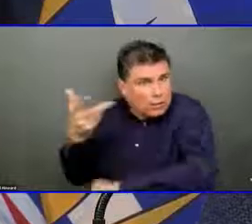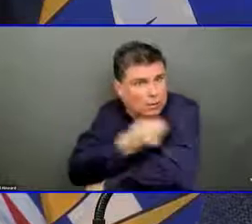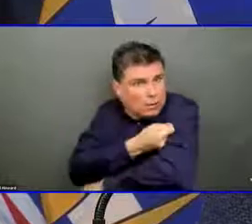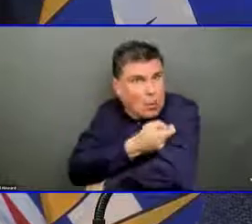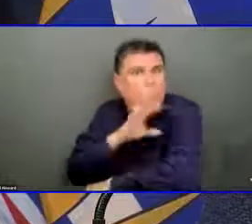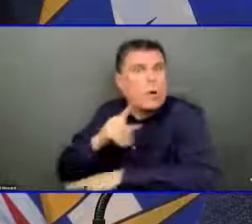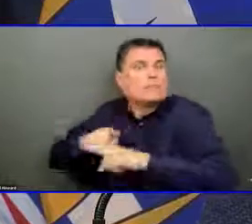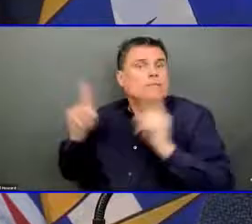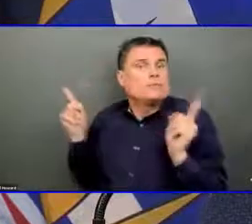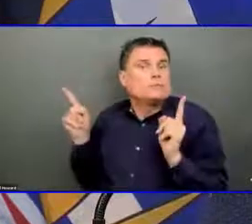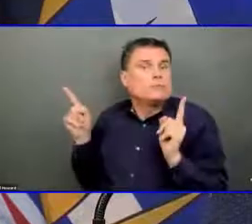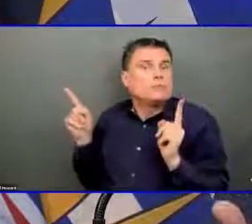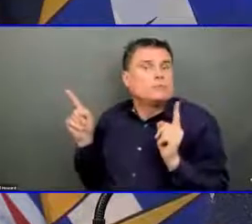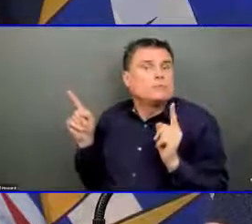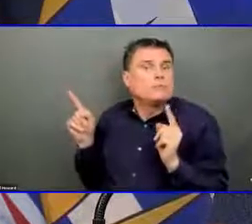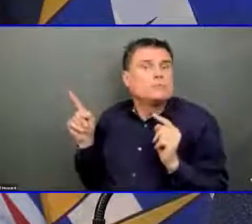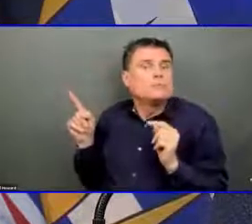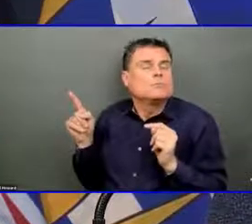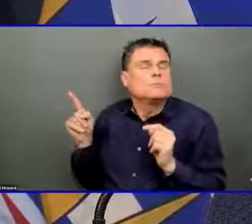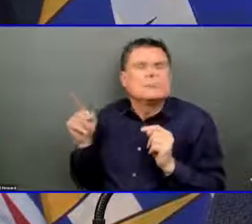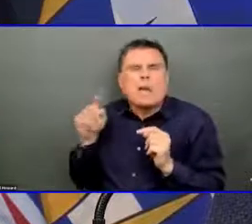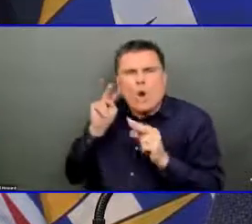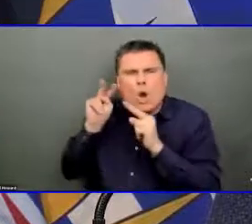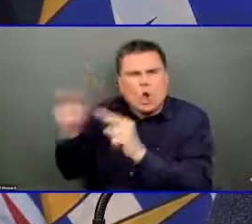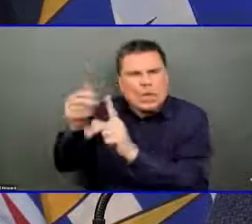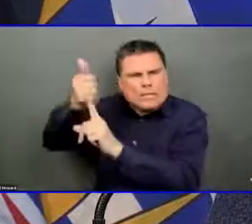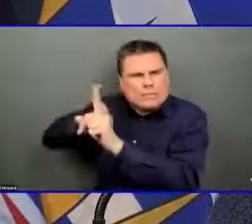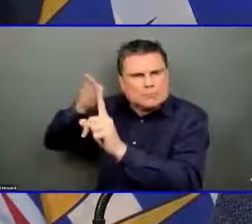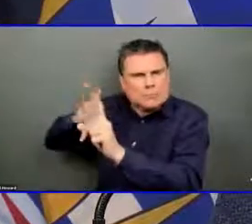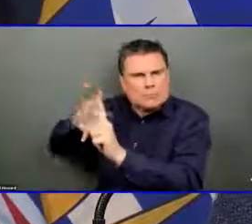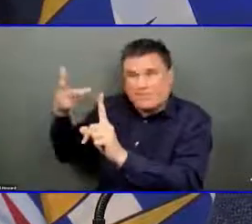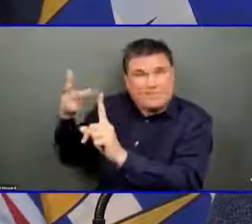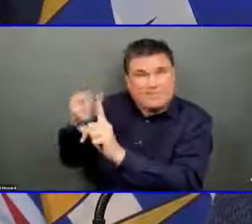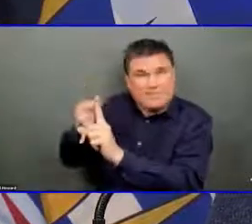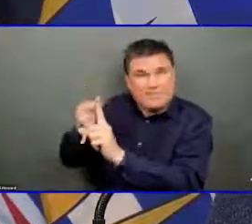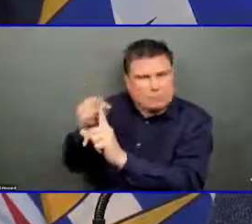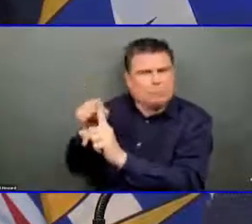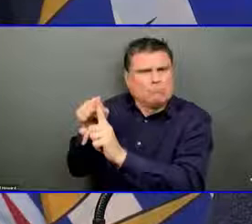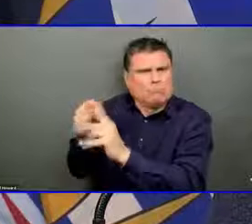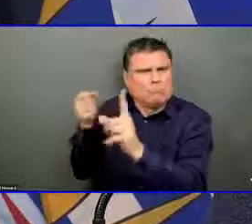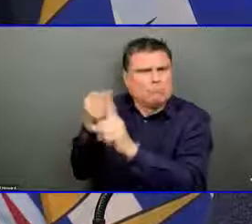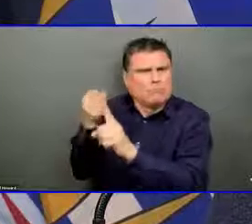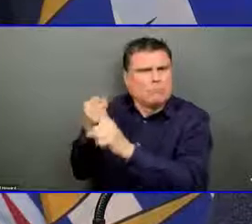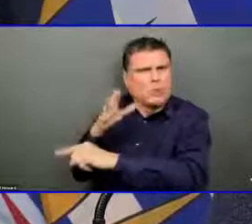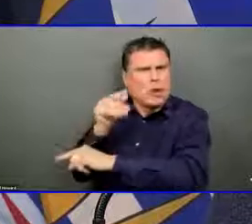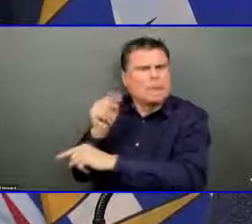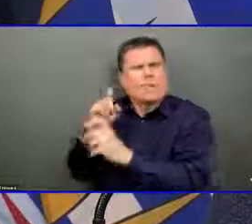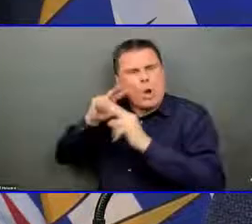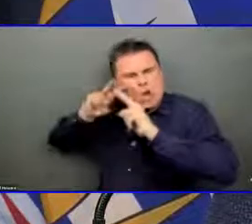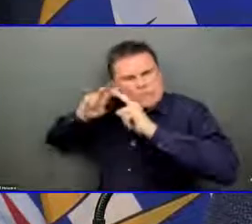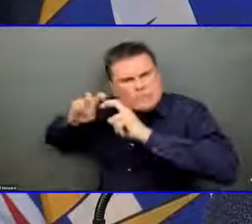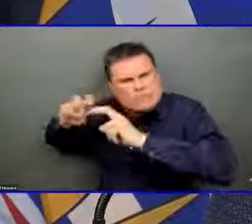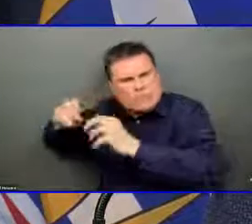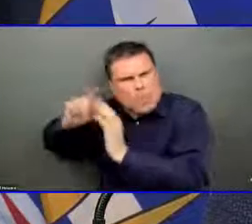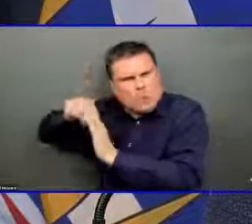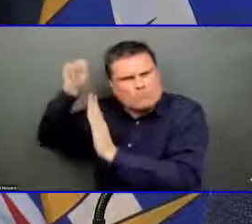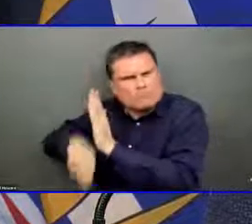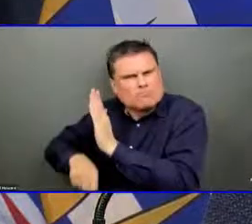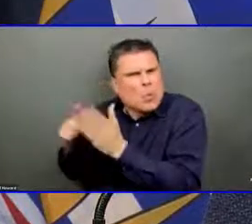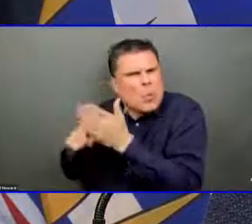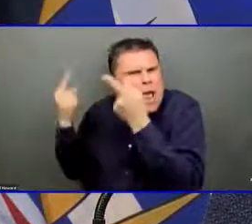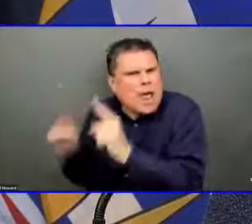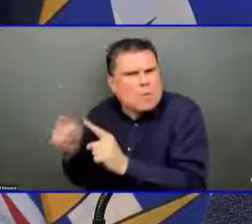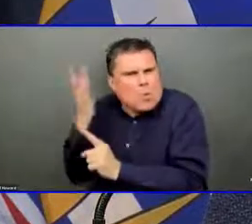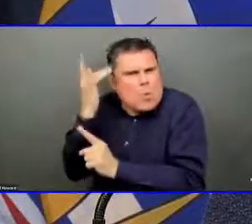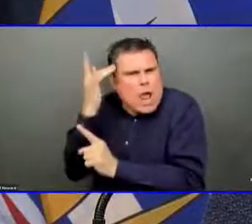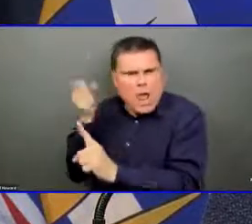of doses now being used in the UK, for example, and these same safety signals have not happened there. So yes, we are watching this